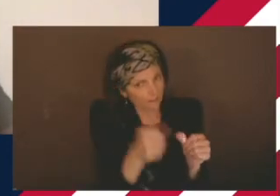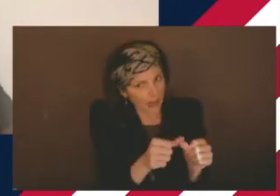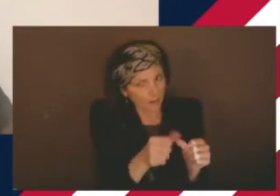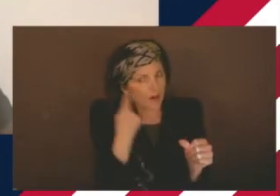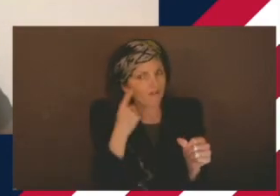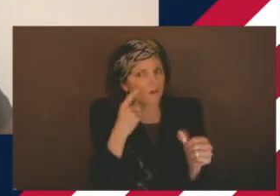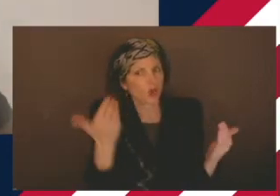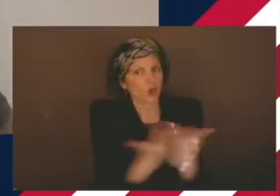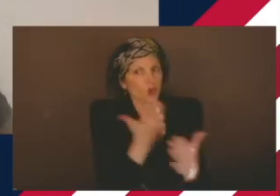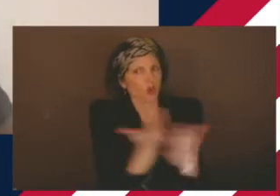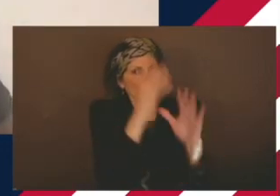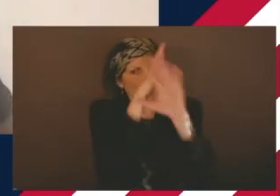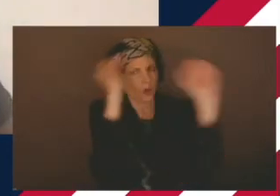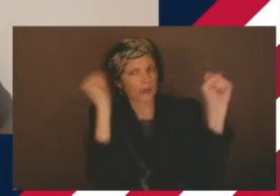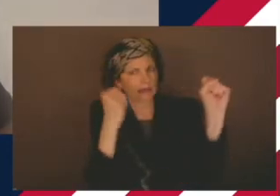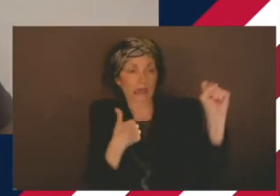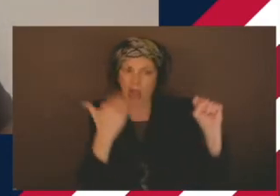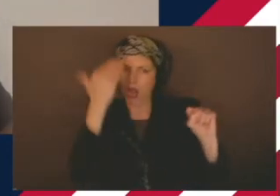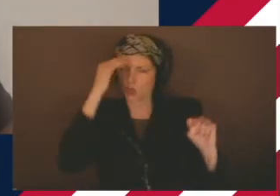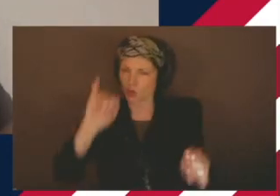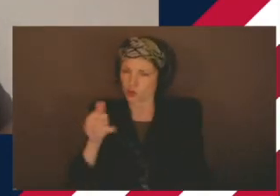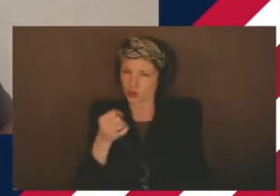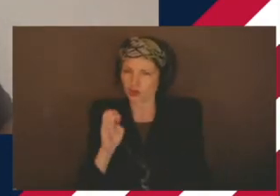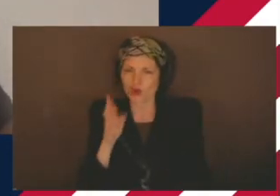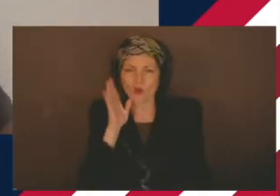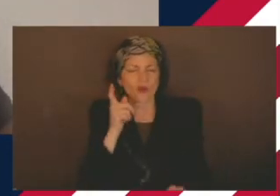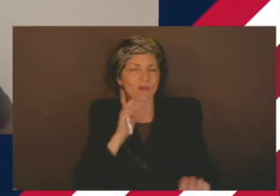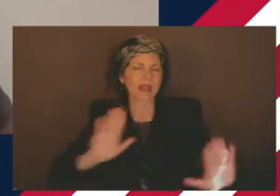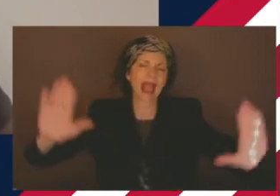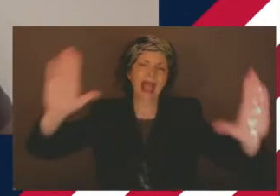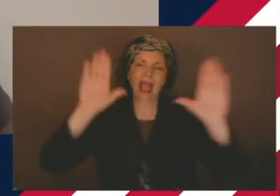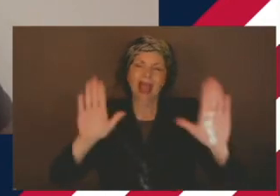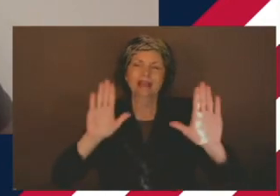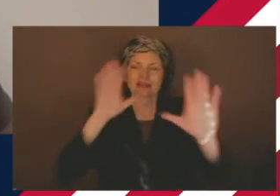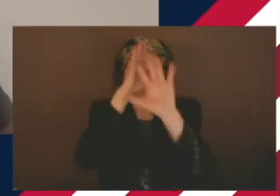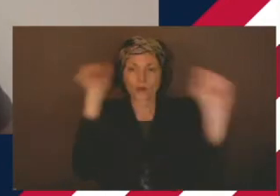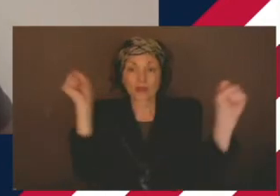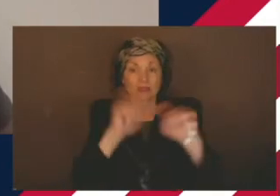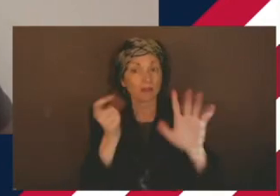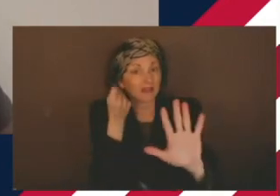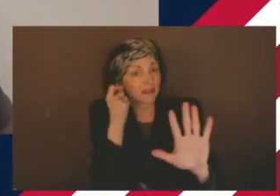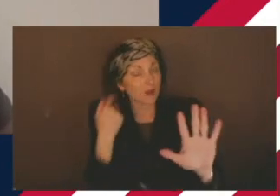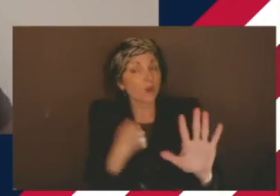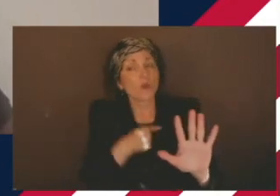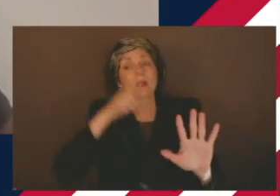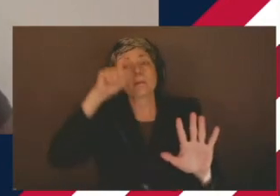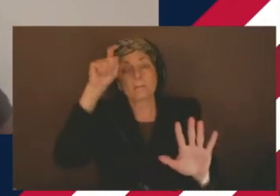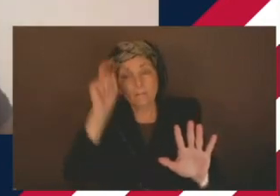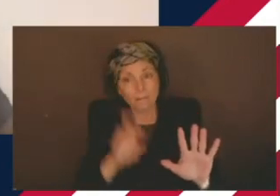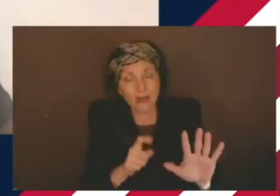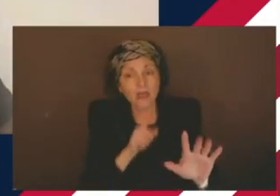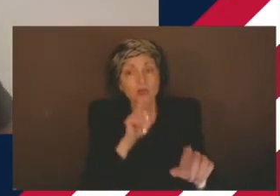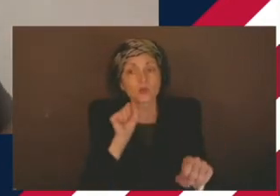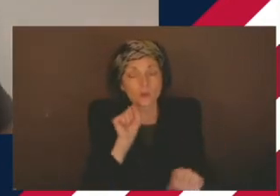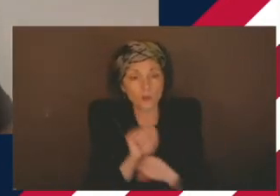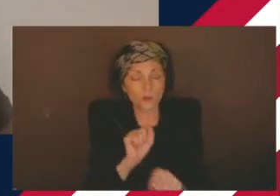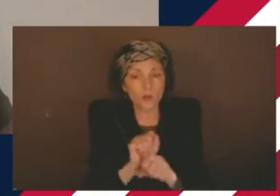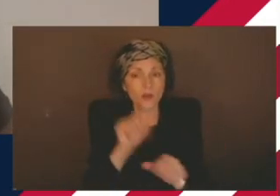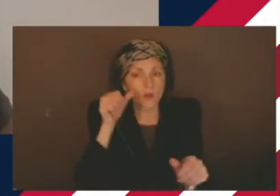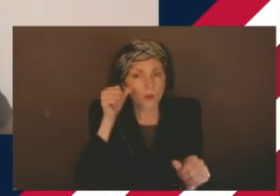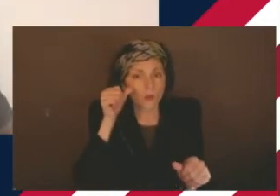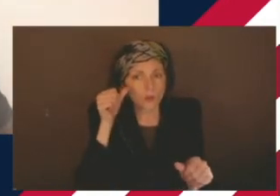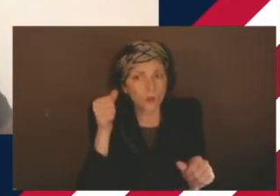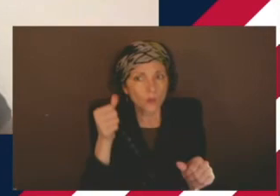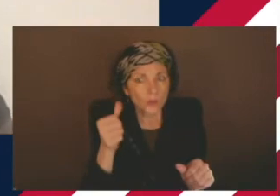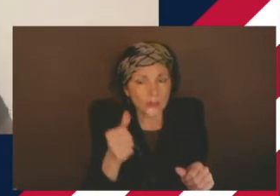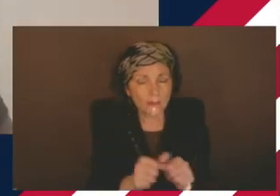will do an excellent job of, one of the things that needs to be at the forefront is the reaffirmation of VAWA, right? We know that the Violence